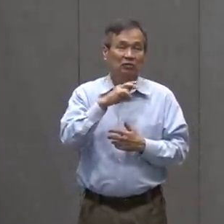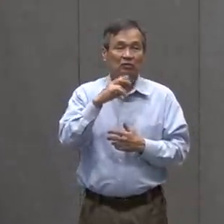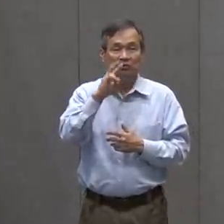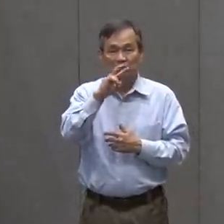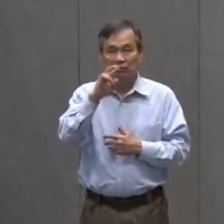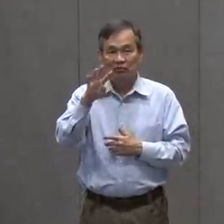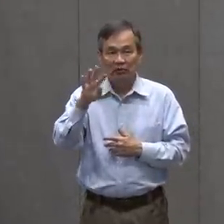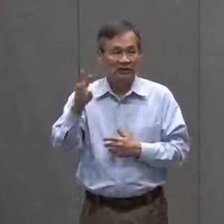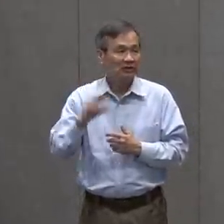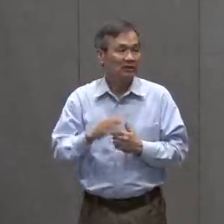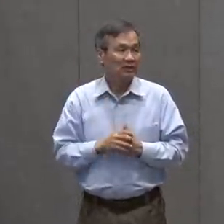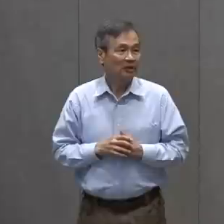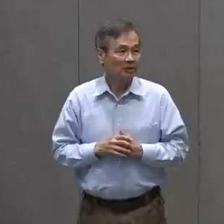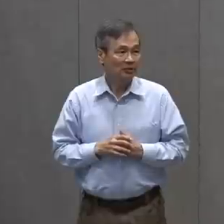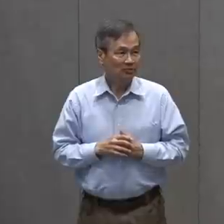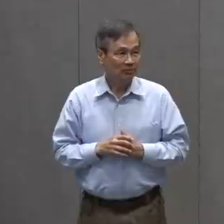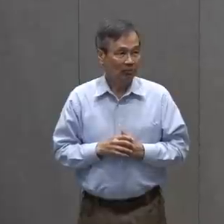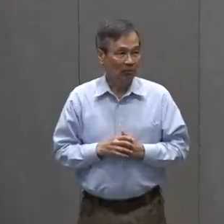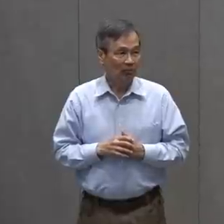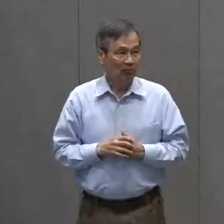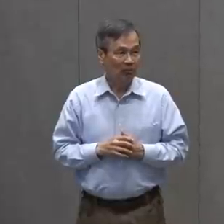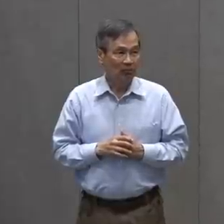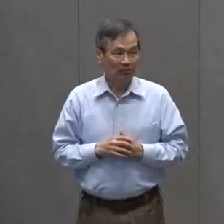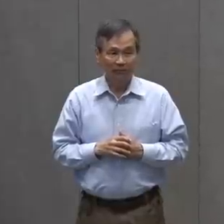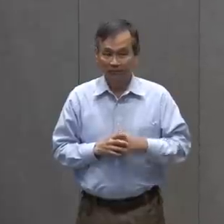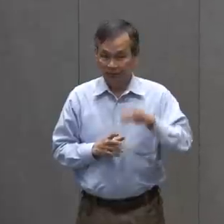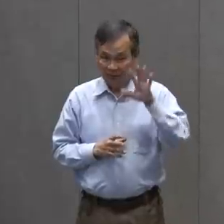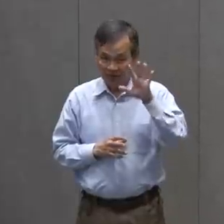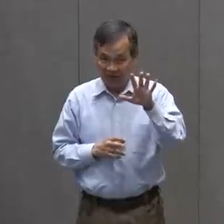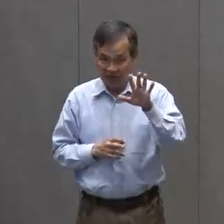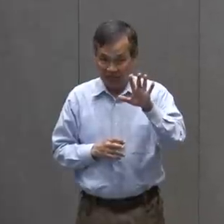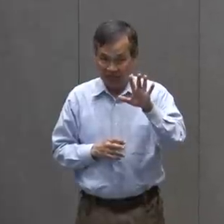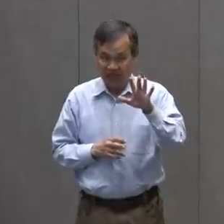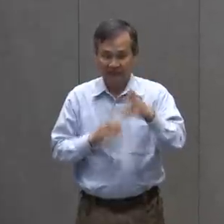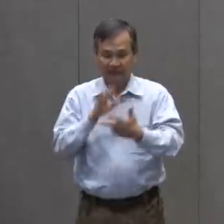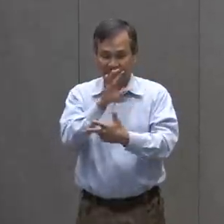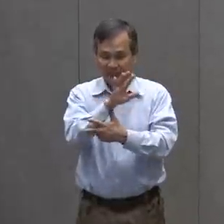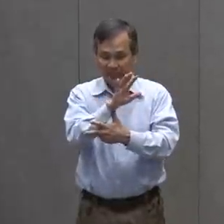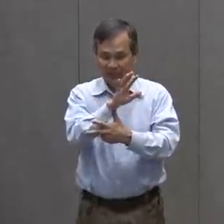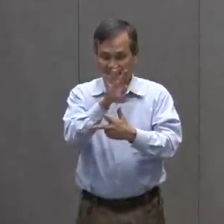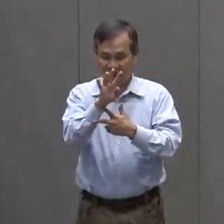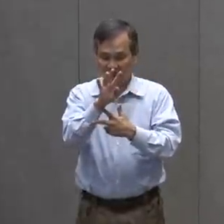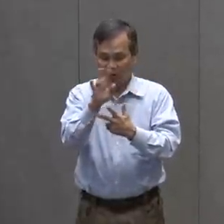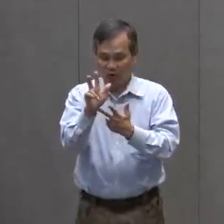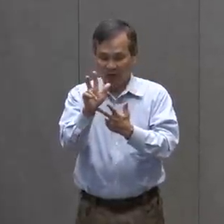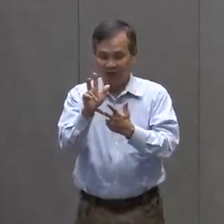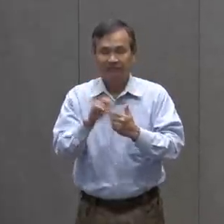right? All right, so I have a 5, 4, and 3.